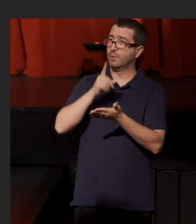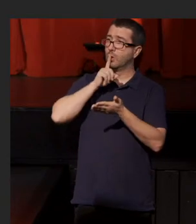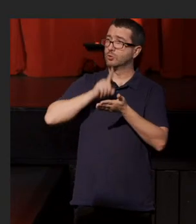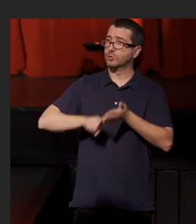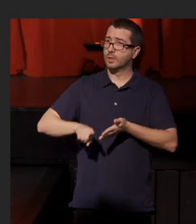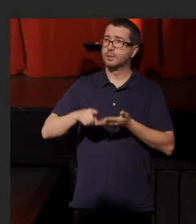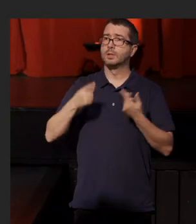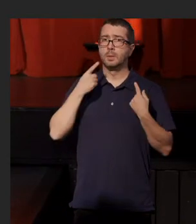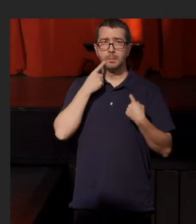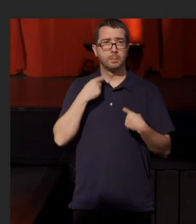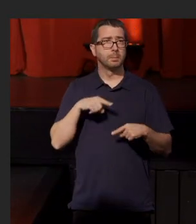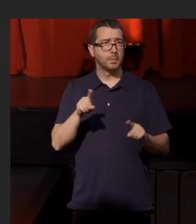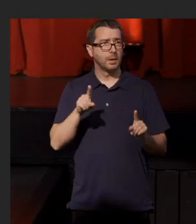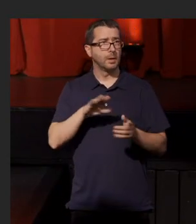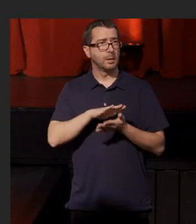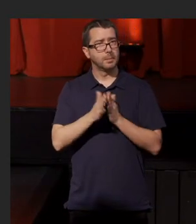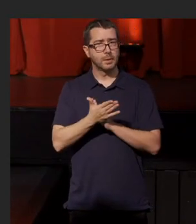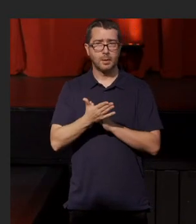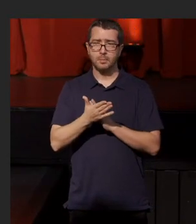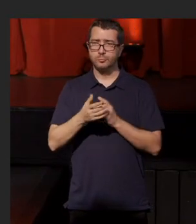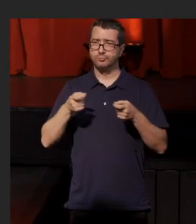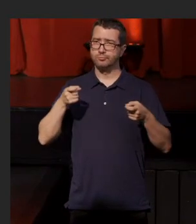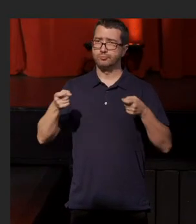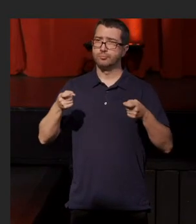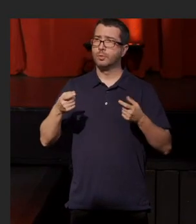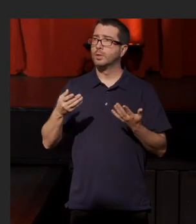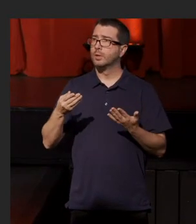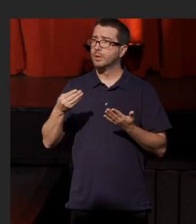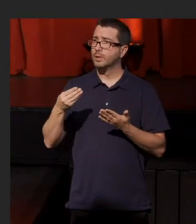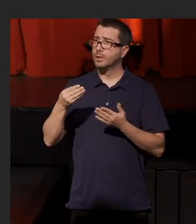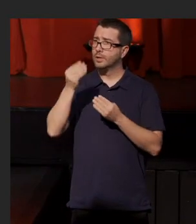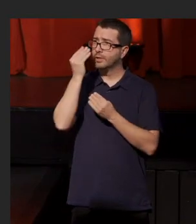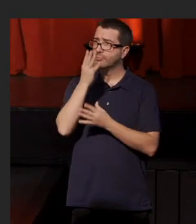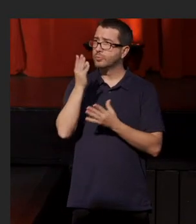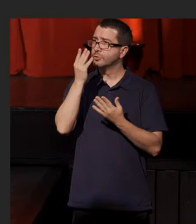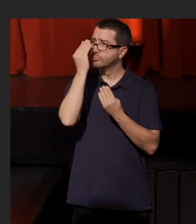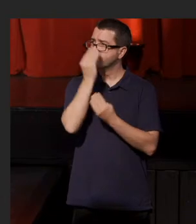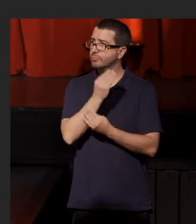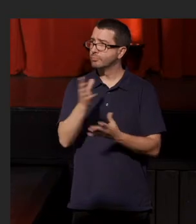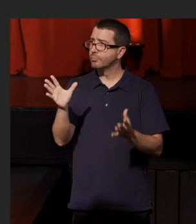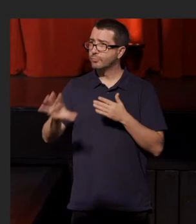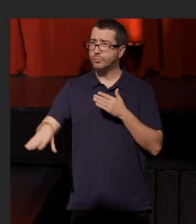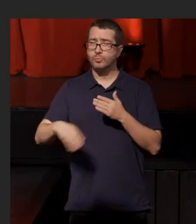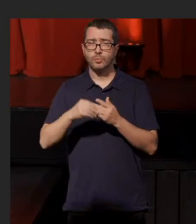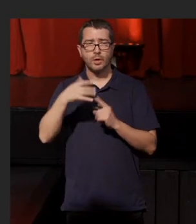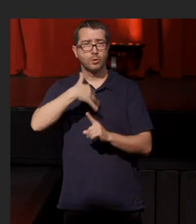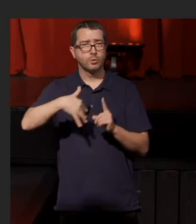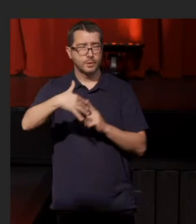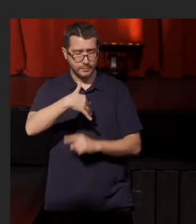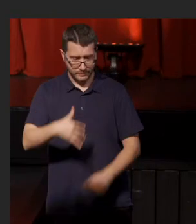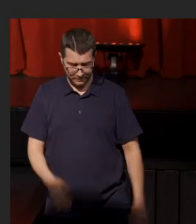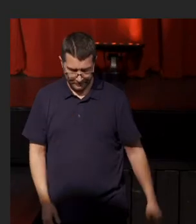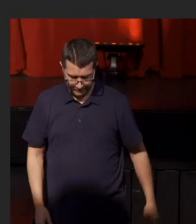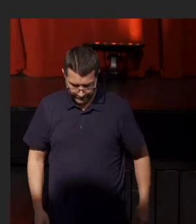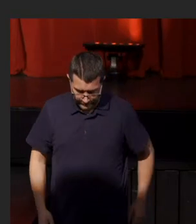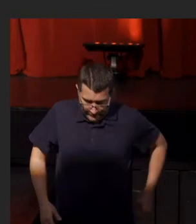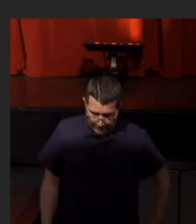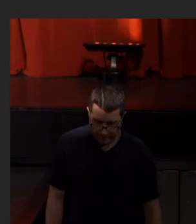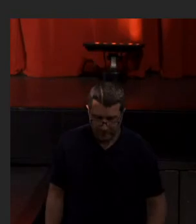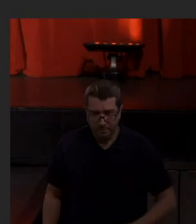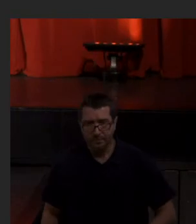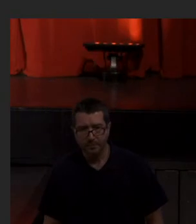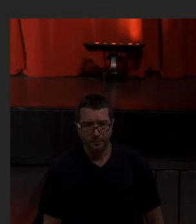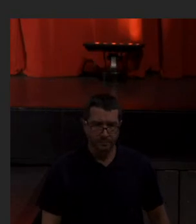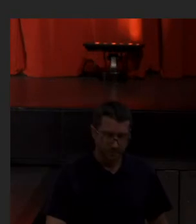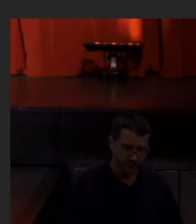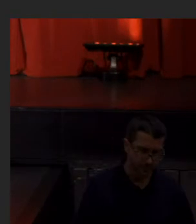of curated information that's been provided for you to add that context. So verified or... Yeah. Okay. May I jump